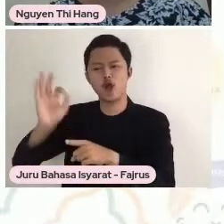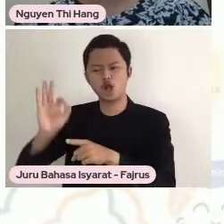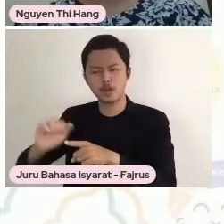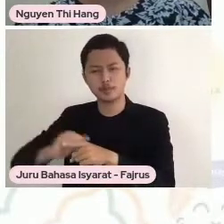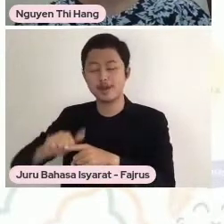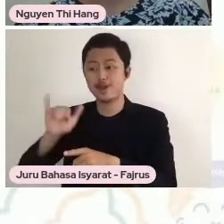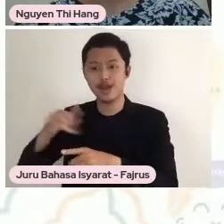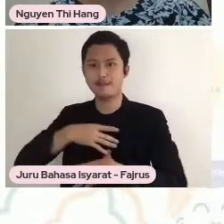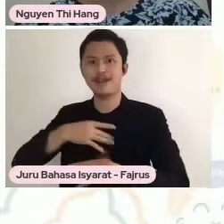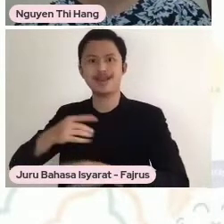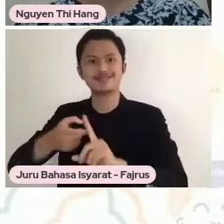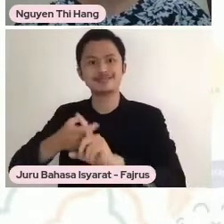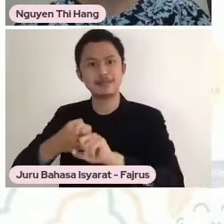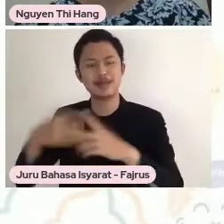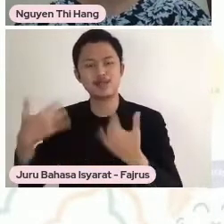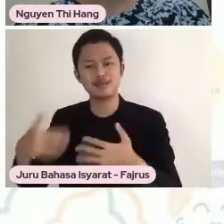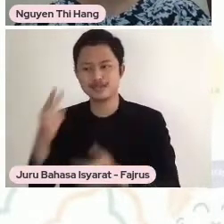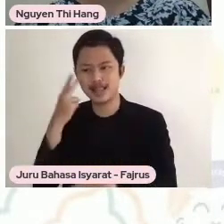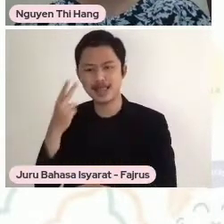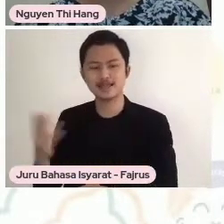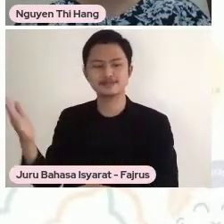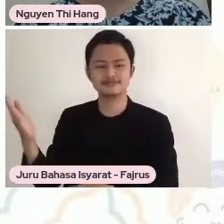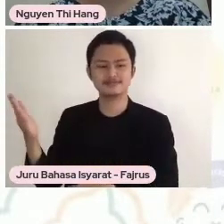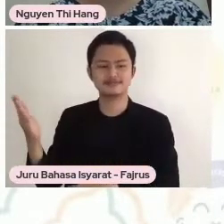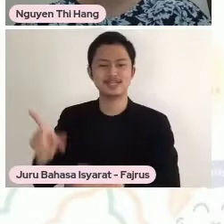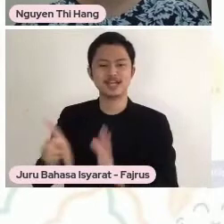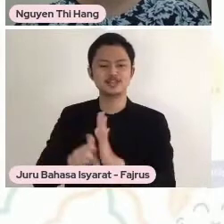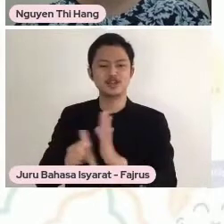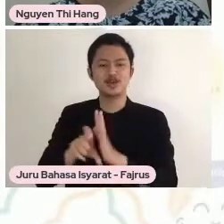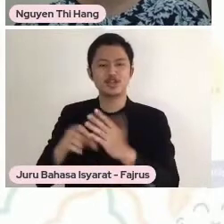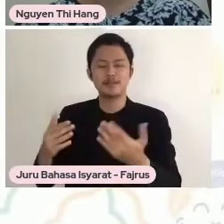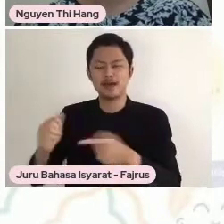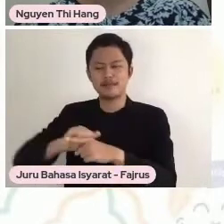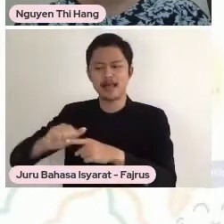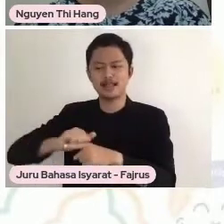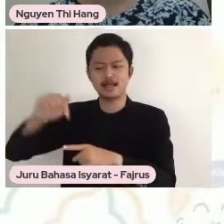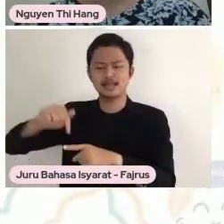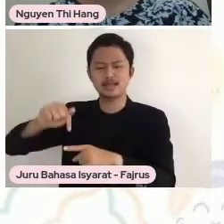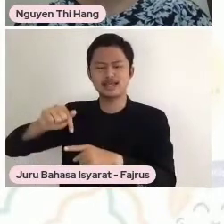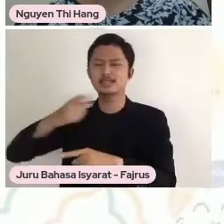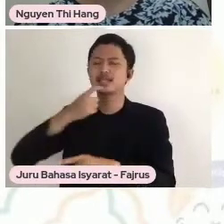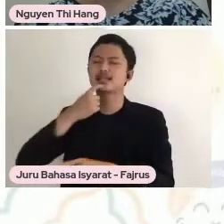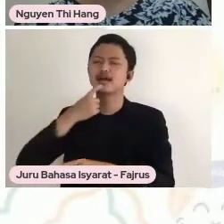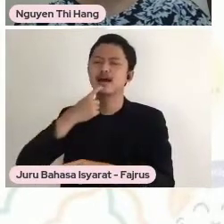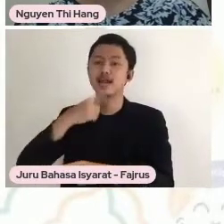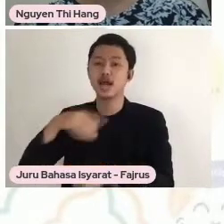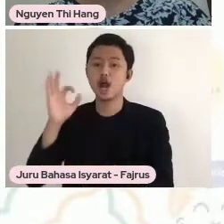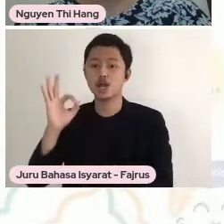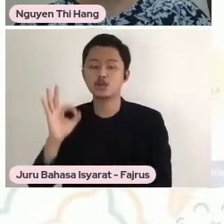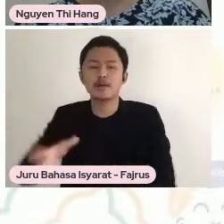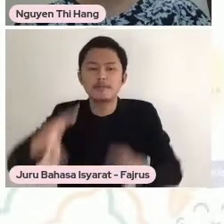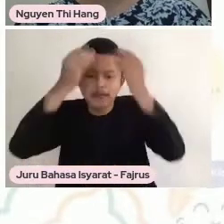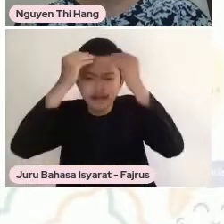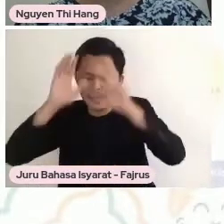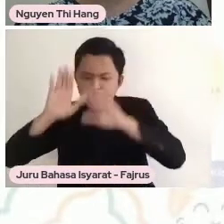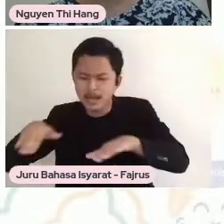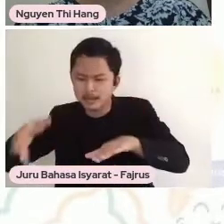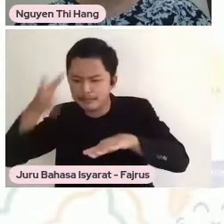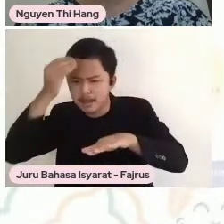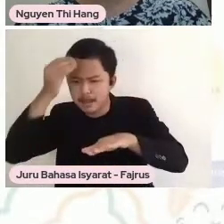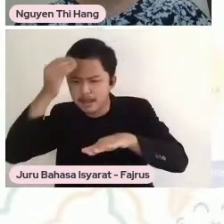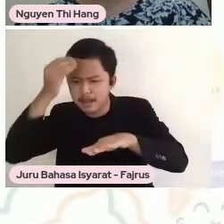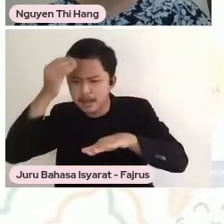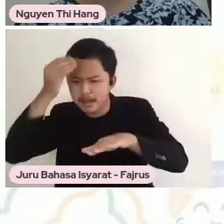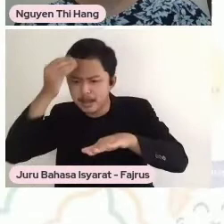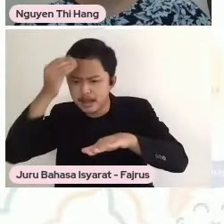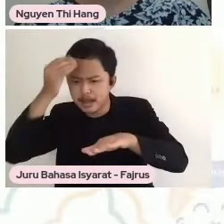ya, sahabat luar biasa. Jadi, salah satu contohnya workshopnya itu adalah bagaimana orang tua memahami anak-anaknya ya, anak-anak berkebutuhan